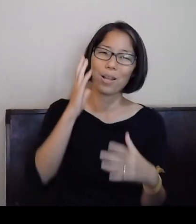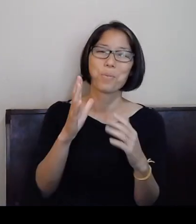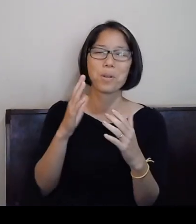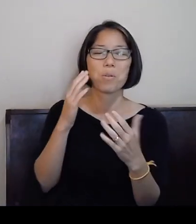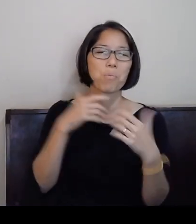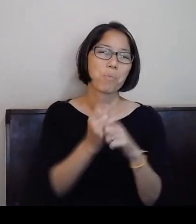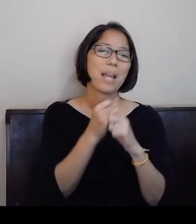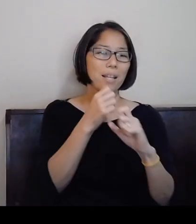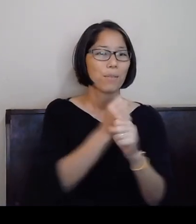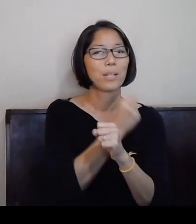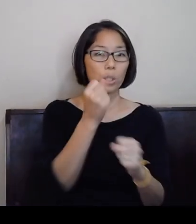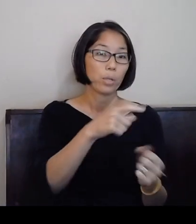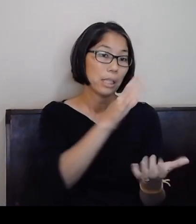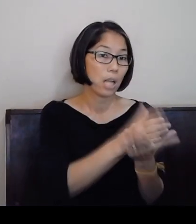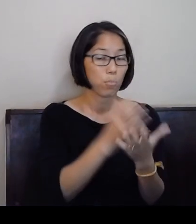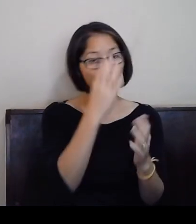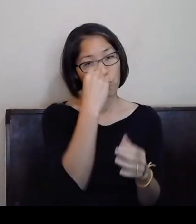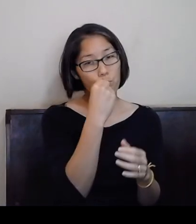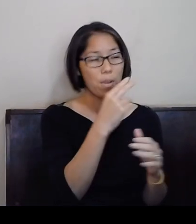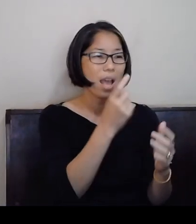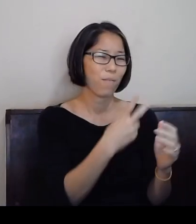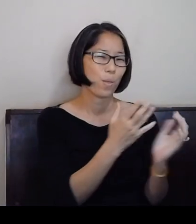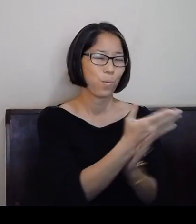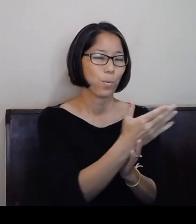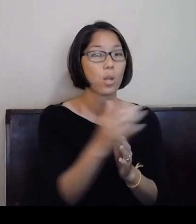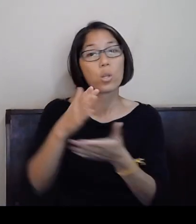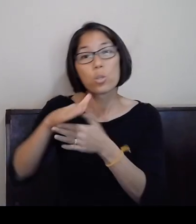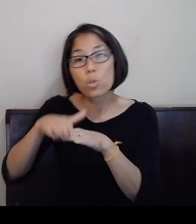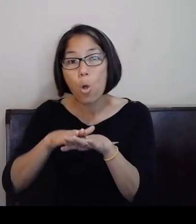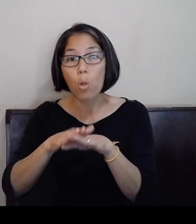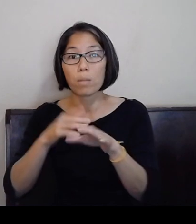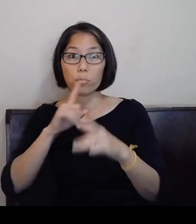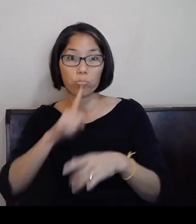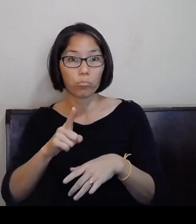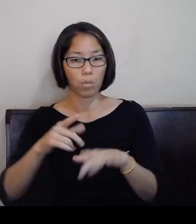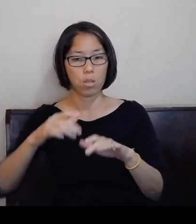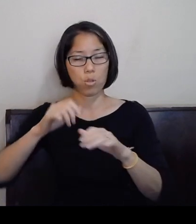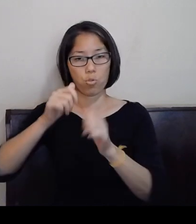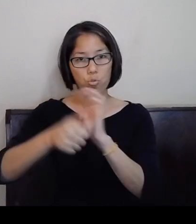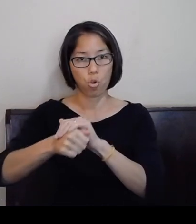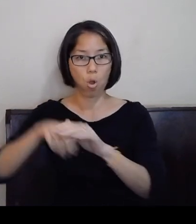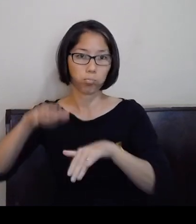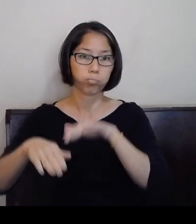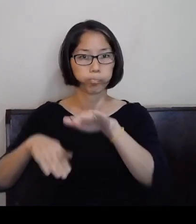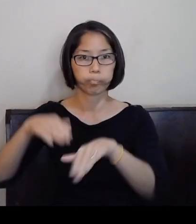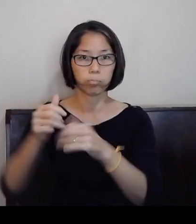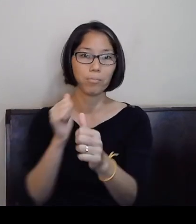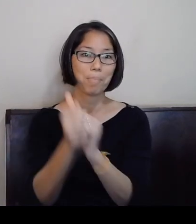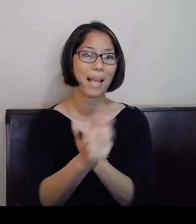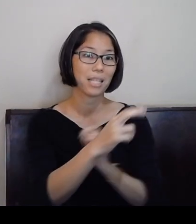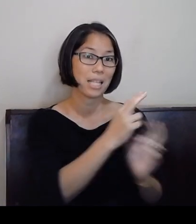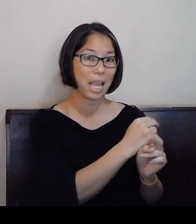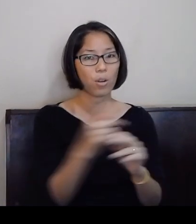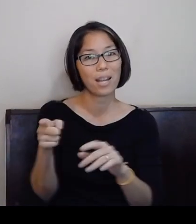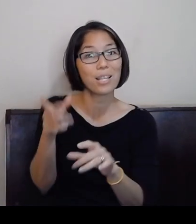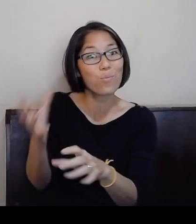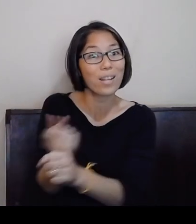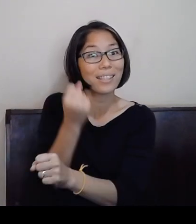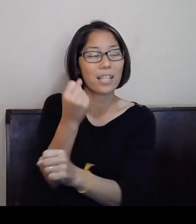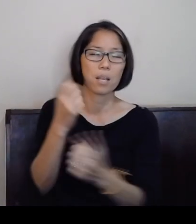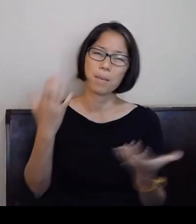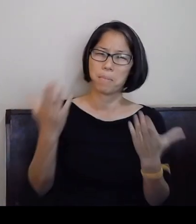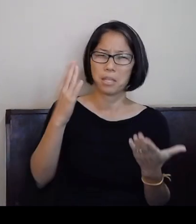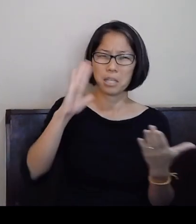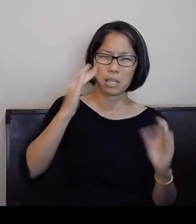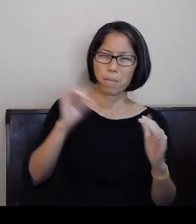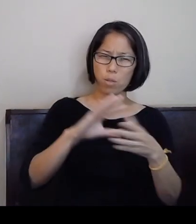to take a nap halfway through. Slowly, but surely, the tortoise passes the hare and wins. It might seem like the story is